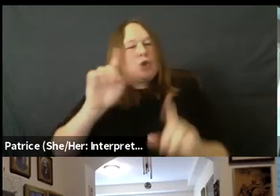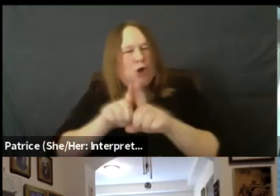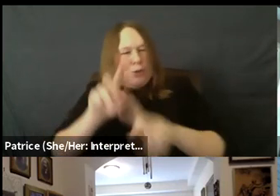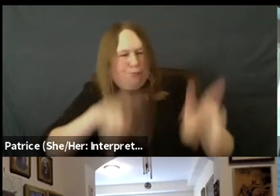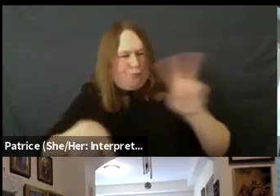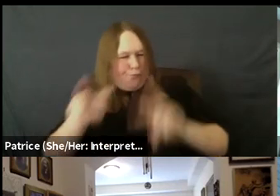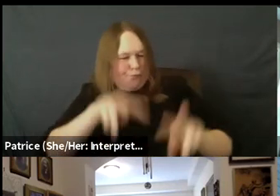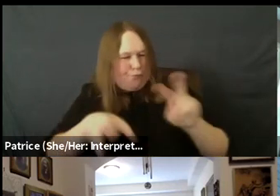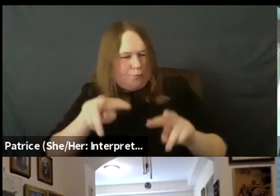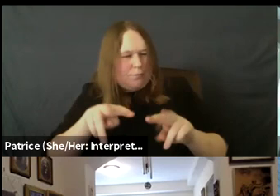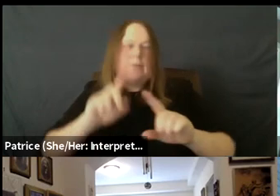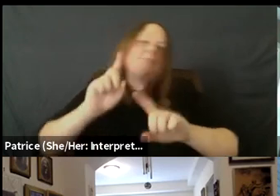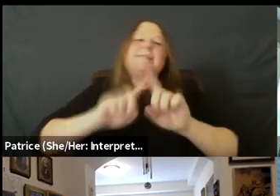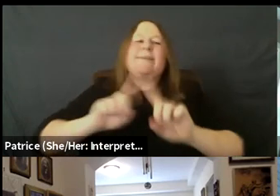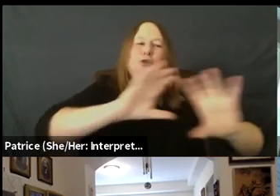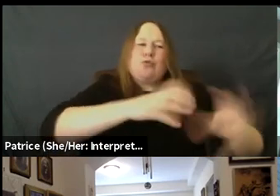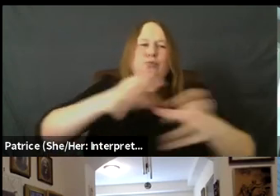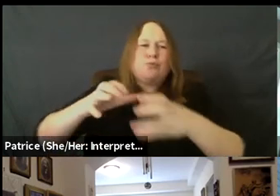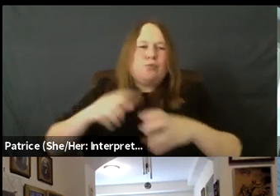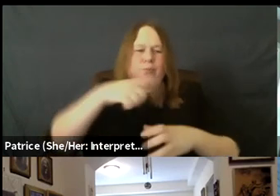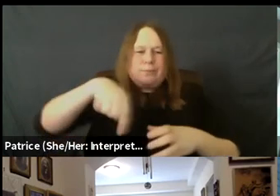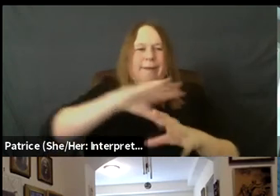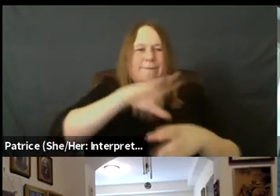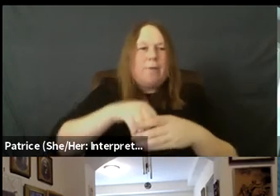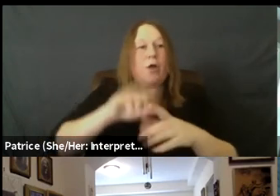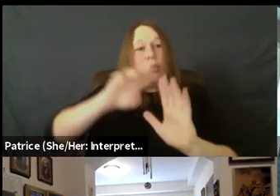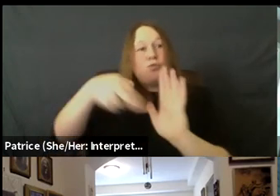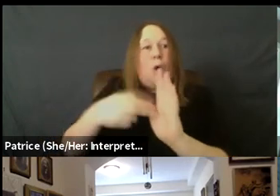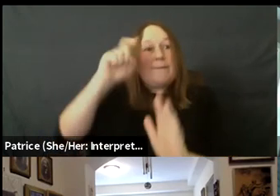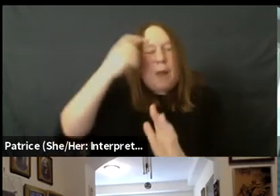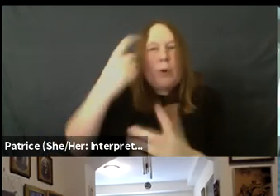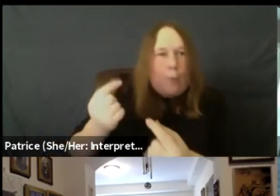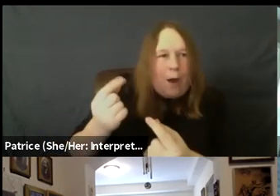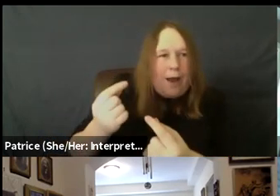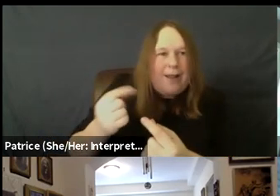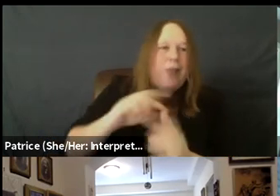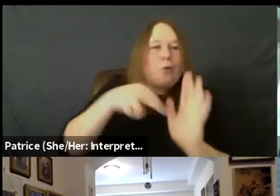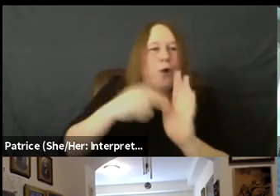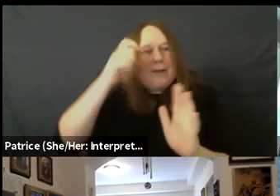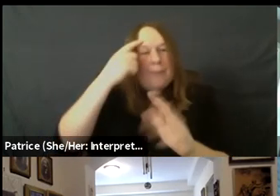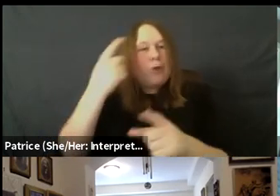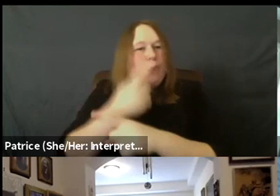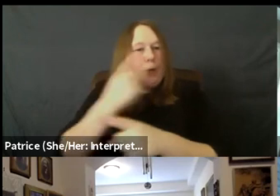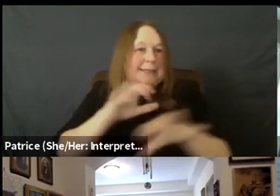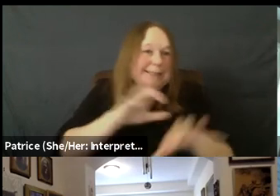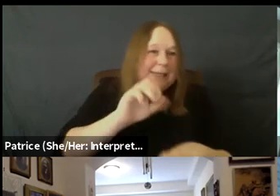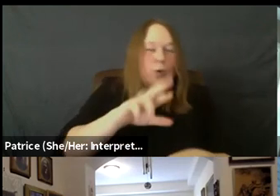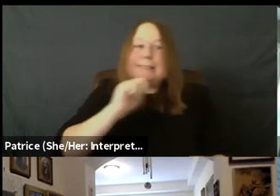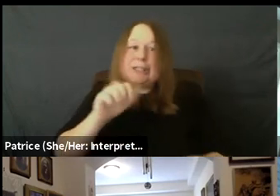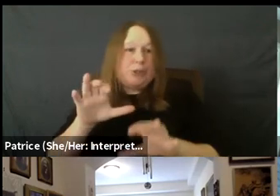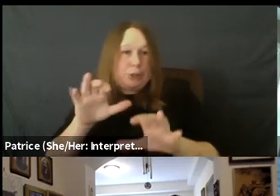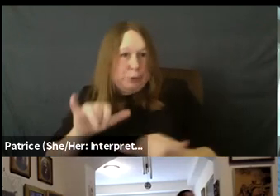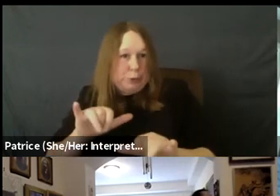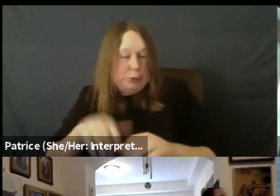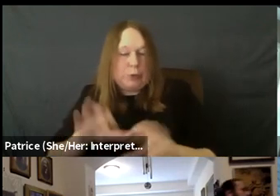at different groups that were involved, the role of government, the role that government appropriately did or didn't play,